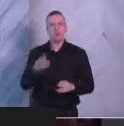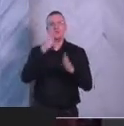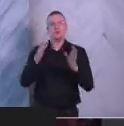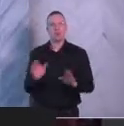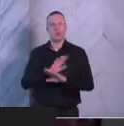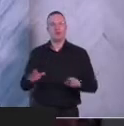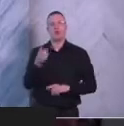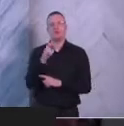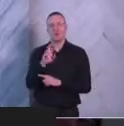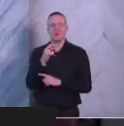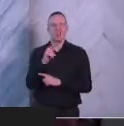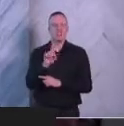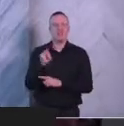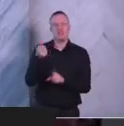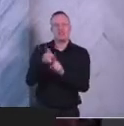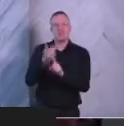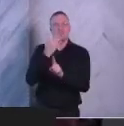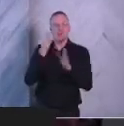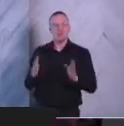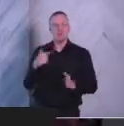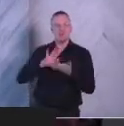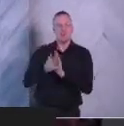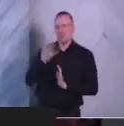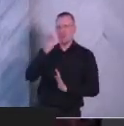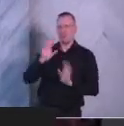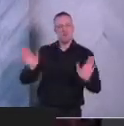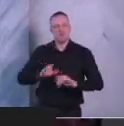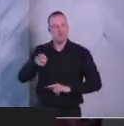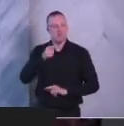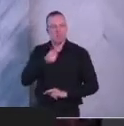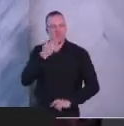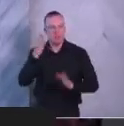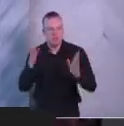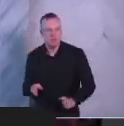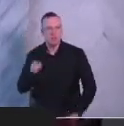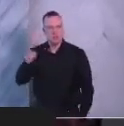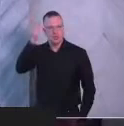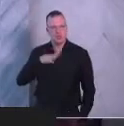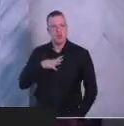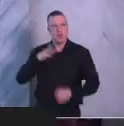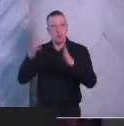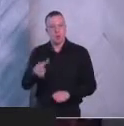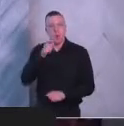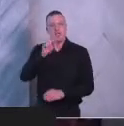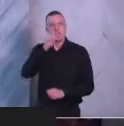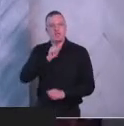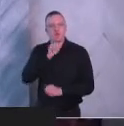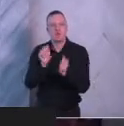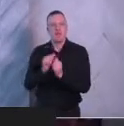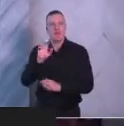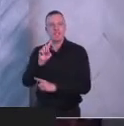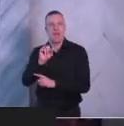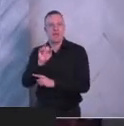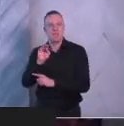"Dr. Hudson, we've got this patient who's a diabetic," and he'd get really mad. He'd say, "That man's not a diabetic. That man's someone who suffers from diabetes. He's a human